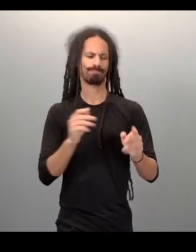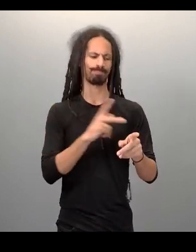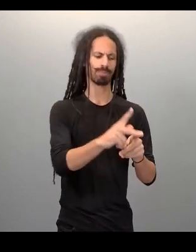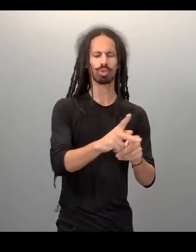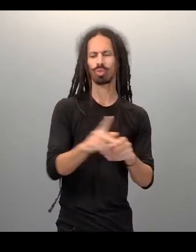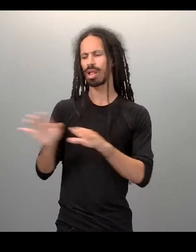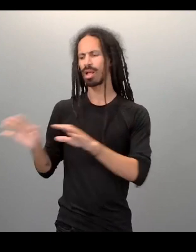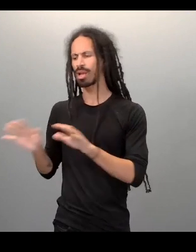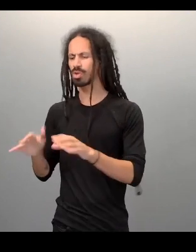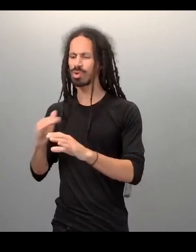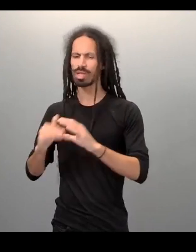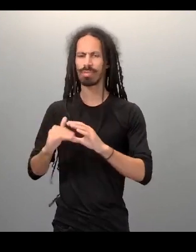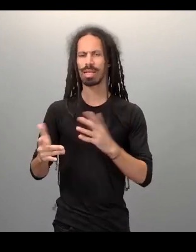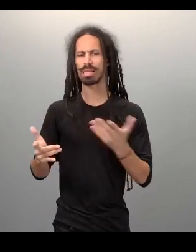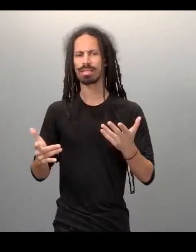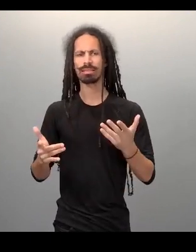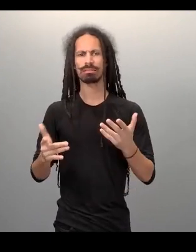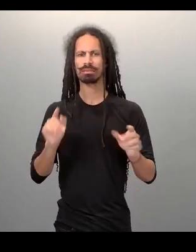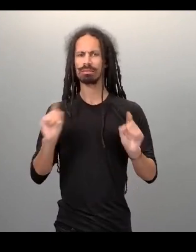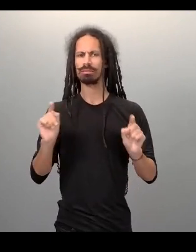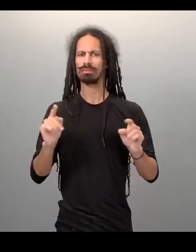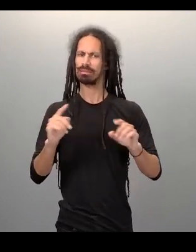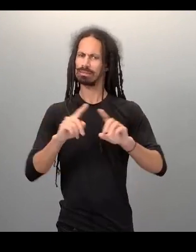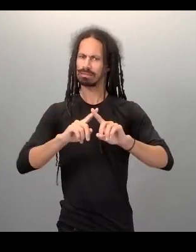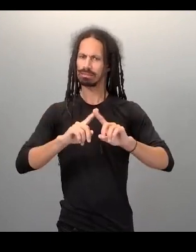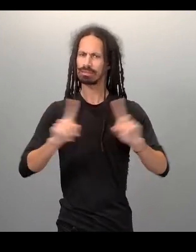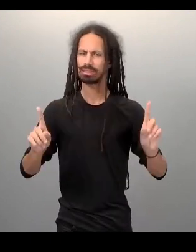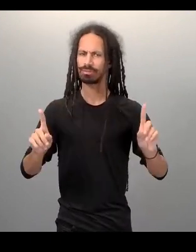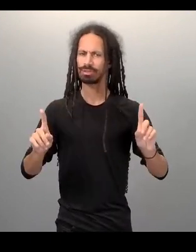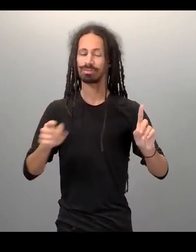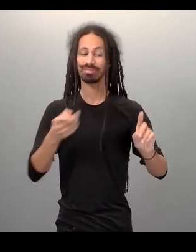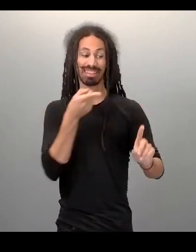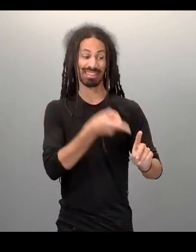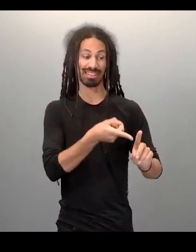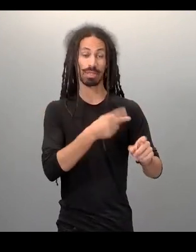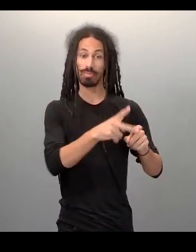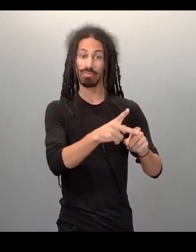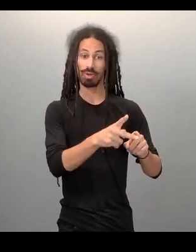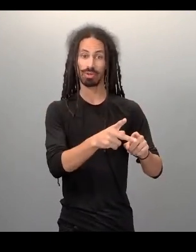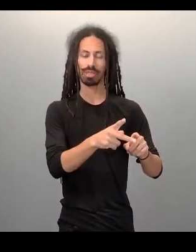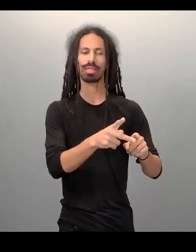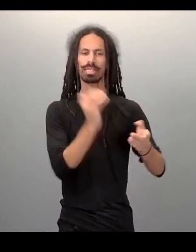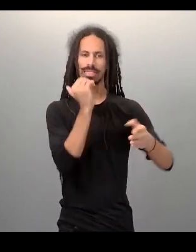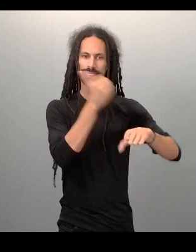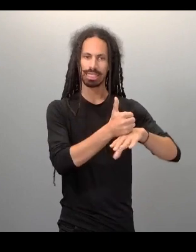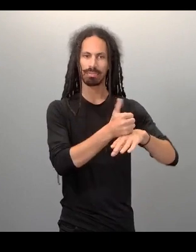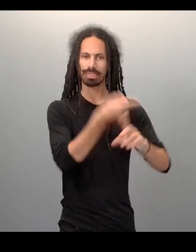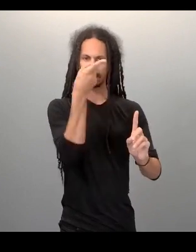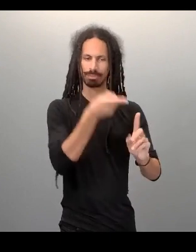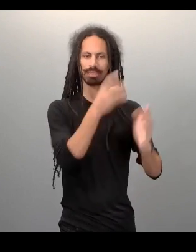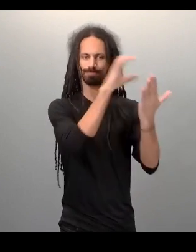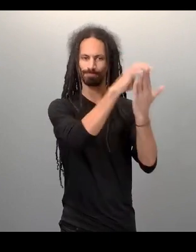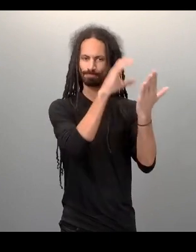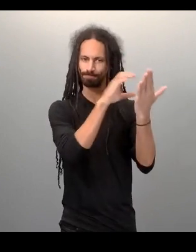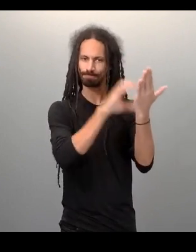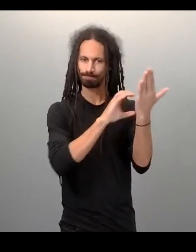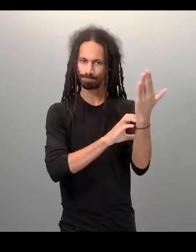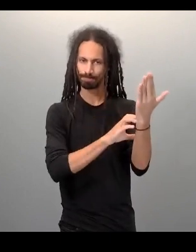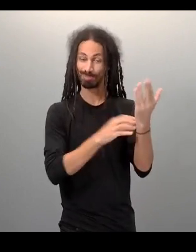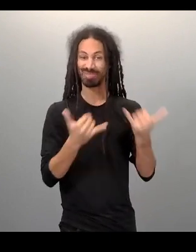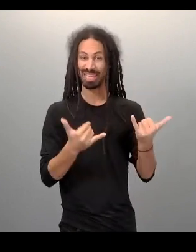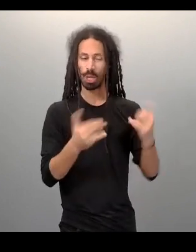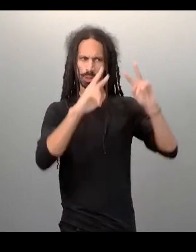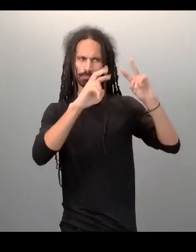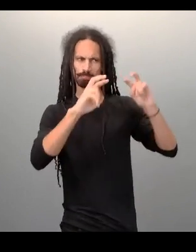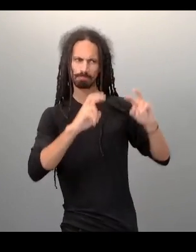had highlighted that there was a defined structure in a professional email. So now we're going to look at